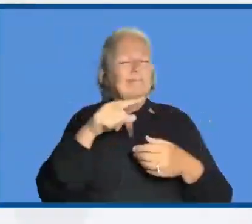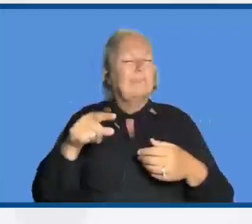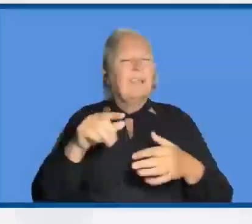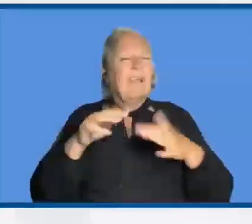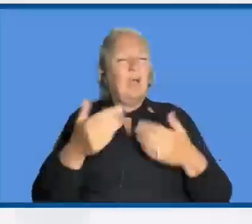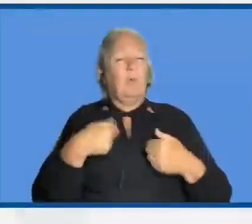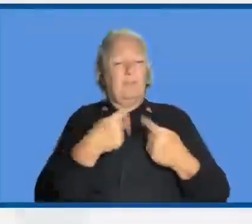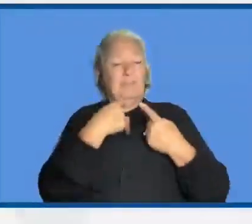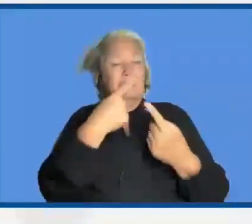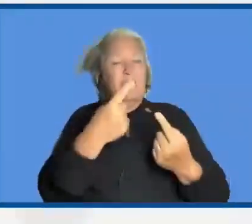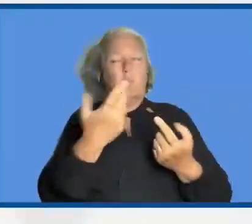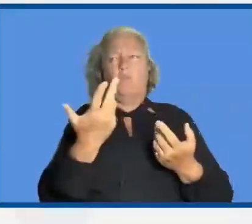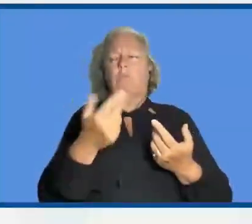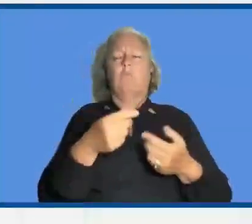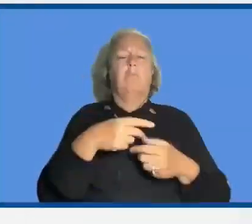this